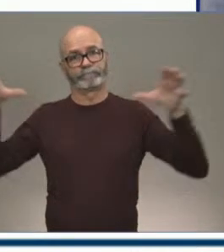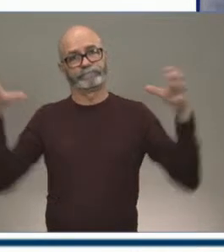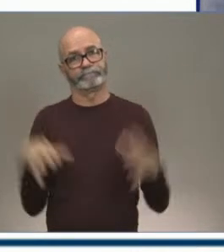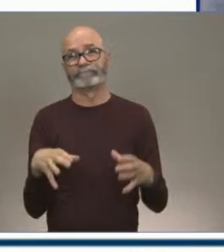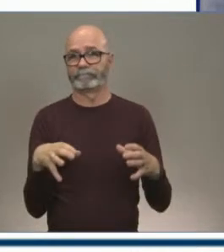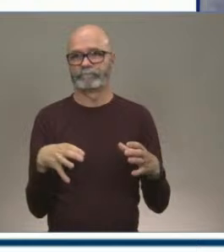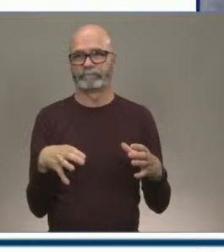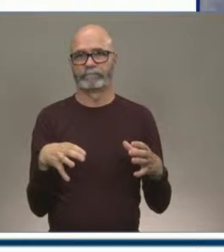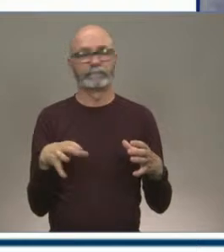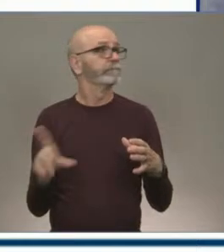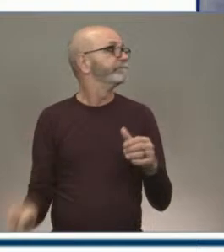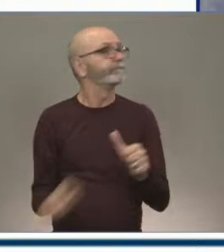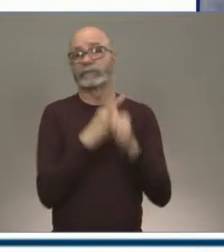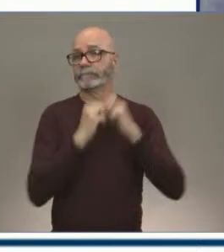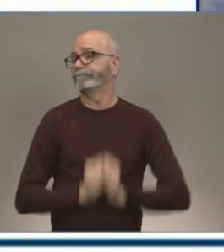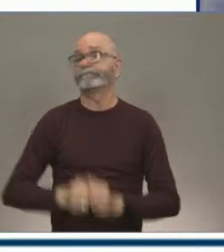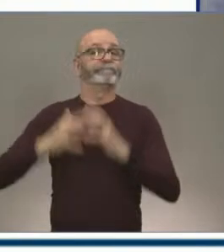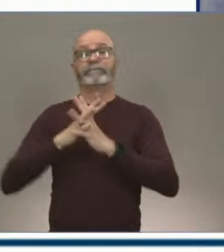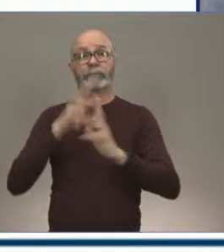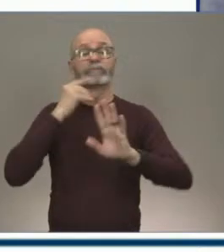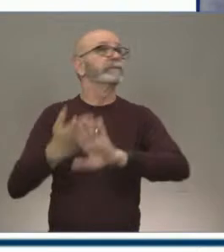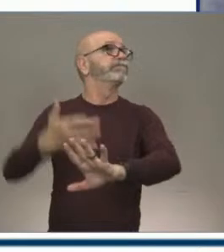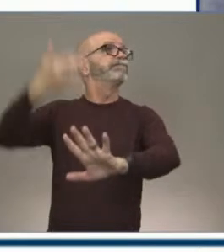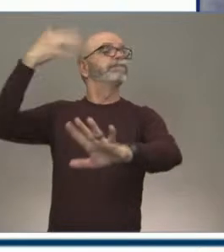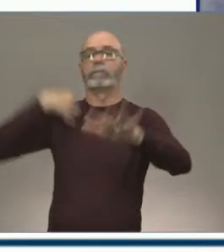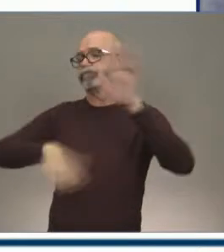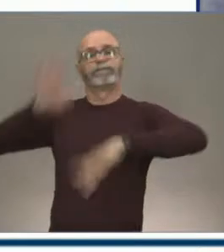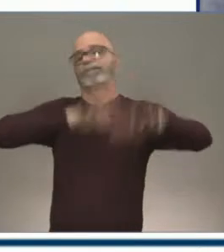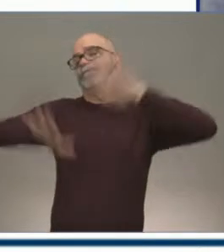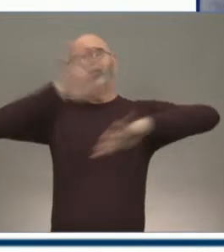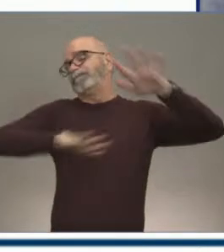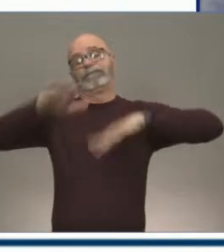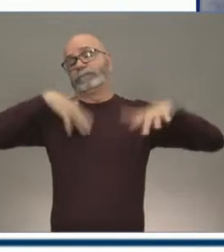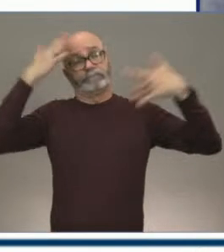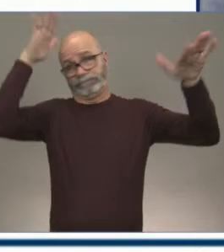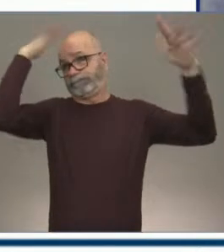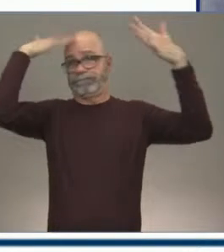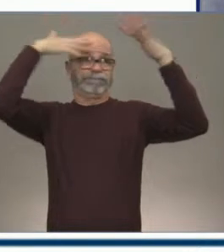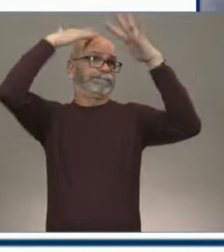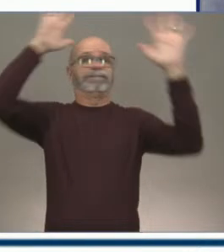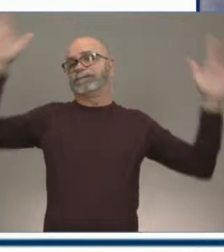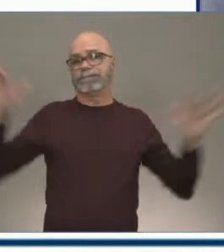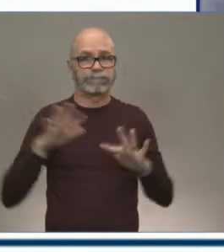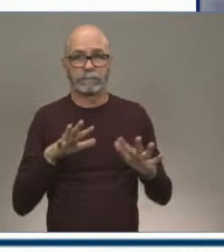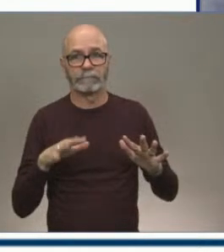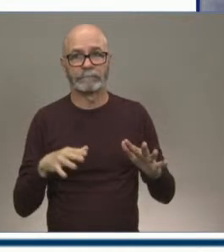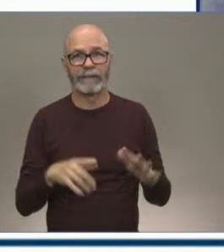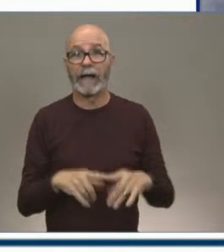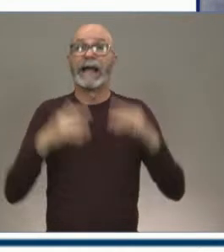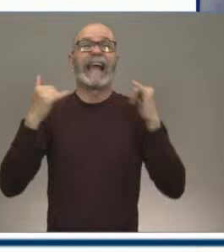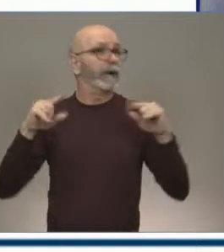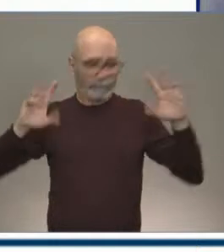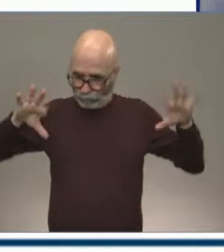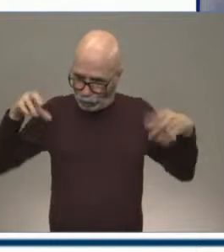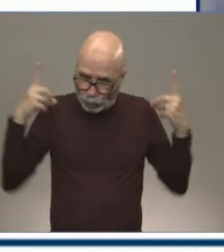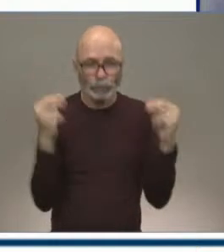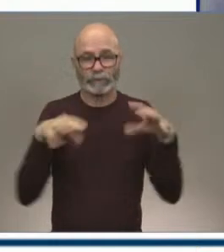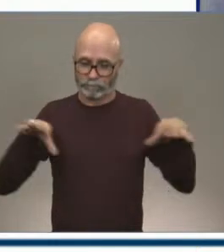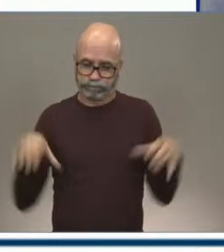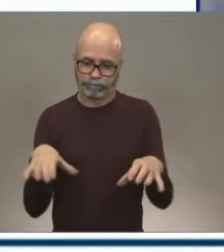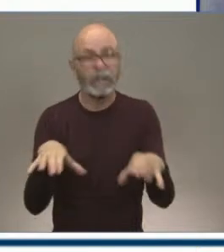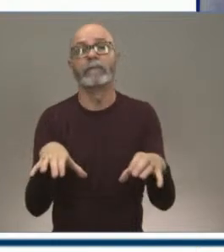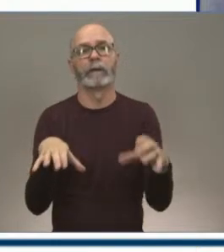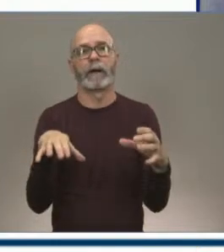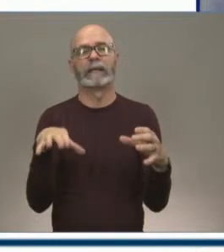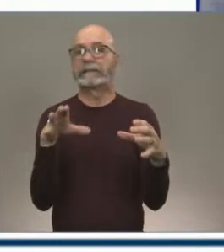When we started early on, there were so many unknowns for us. That's why we acted very quickly and aggressively in shutting